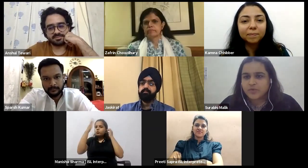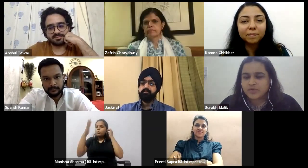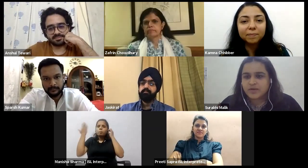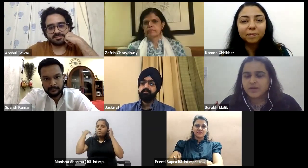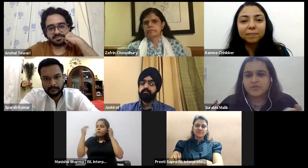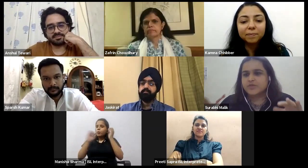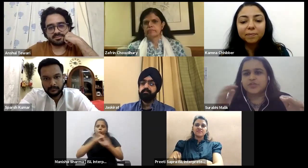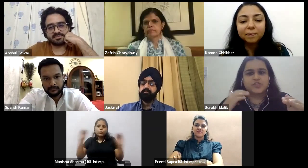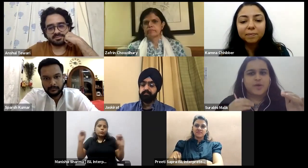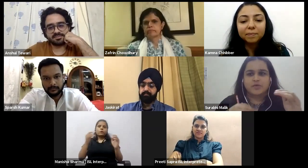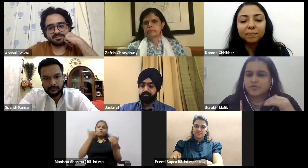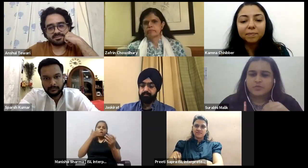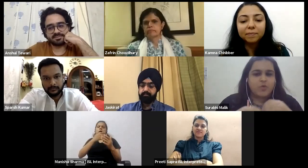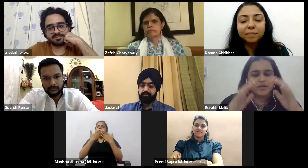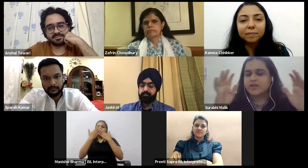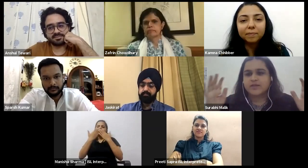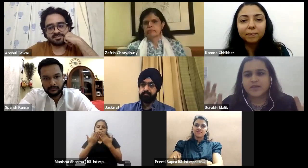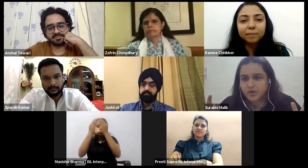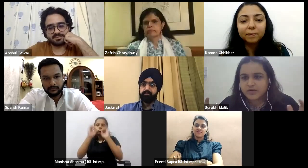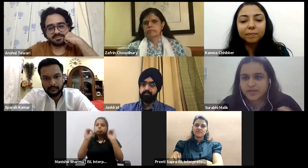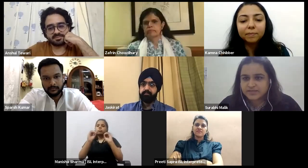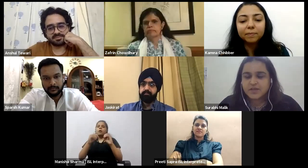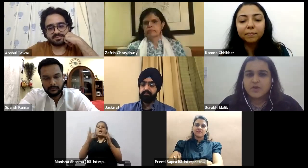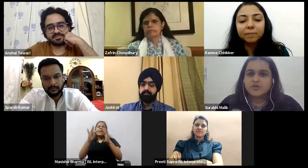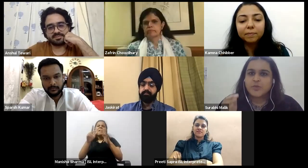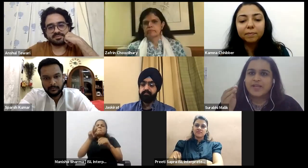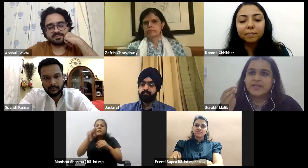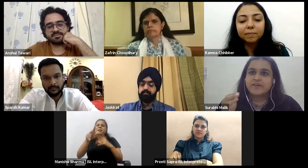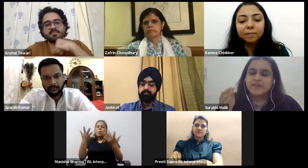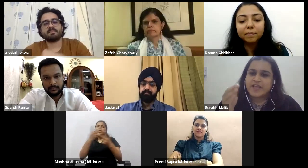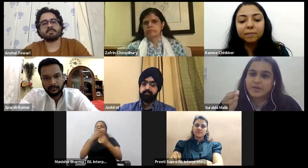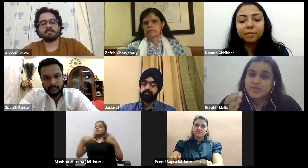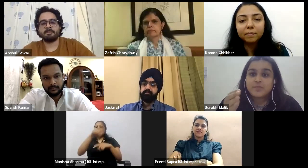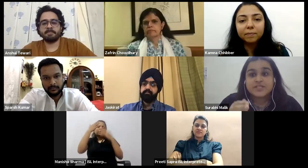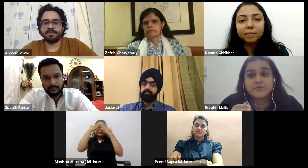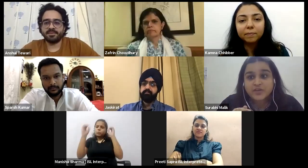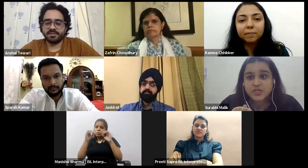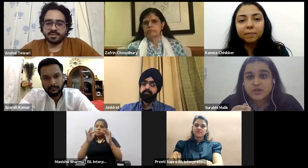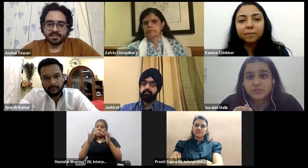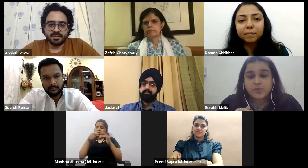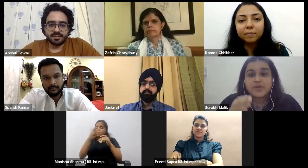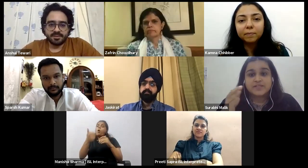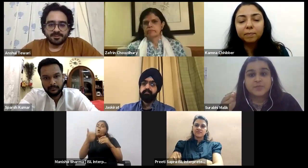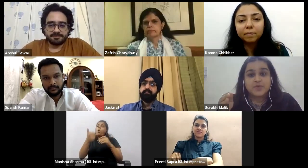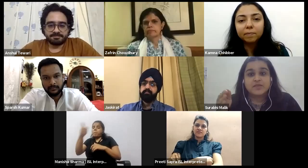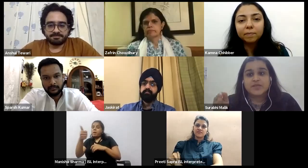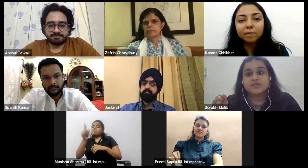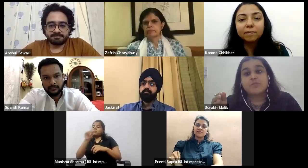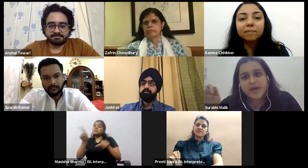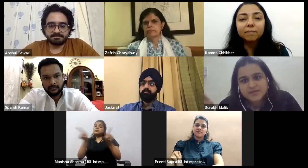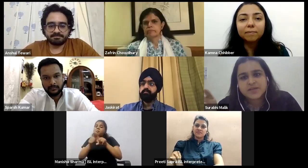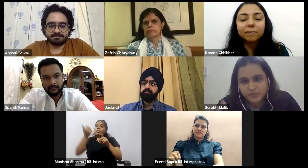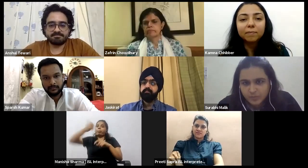other formal, education about, what the internet world is. So while internet can be the best fact checker, it probably ends up being the